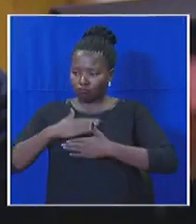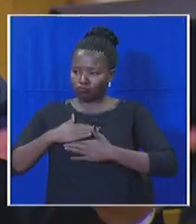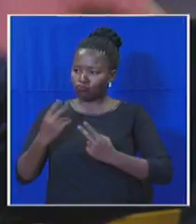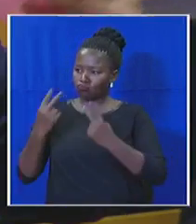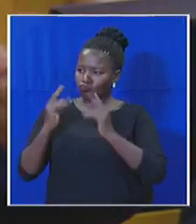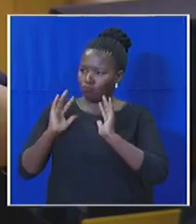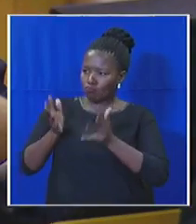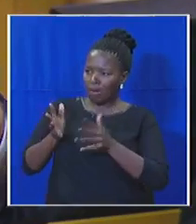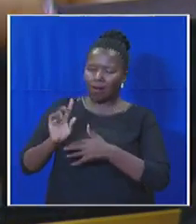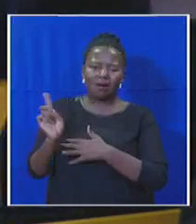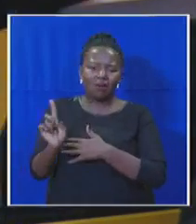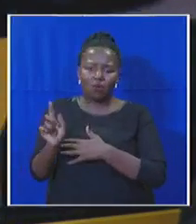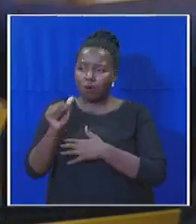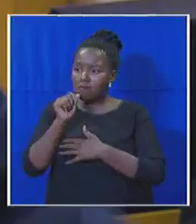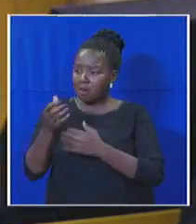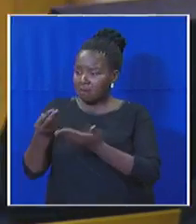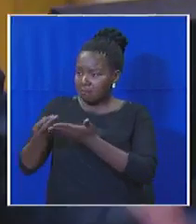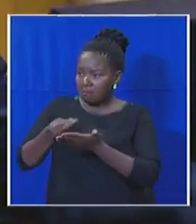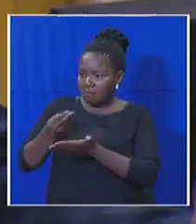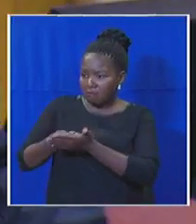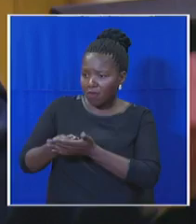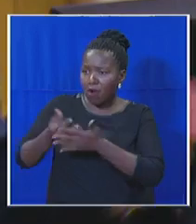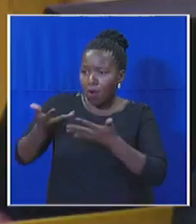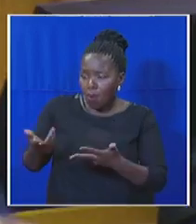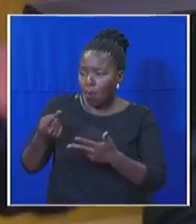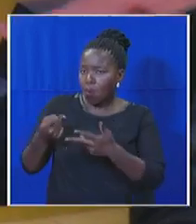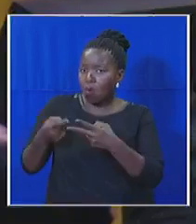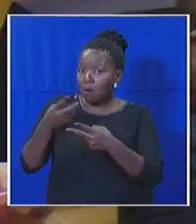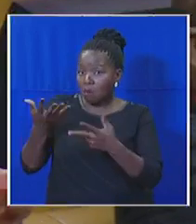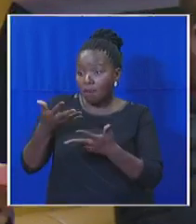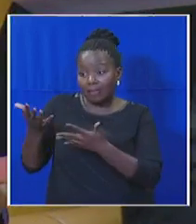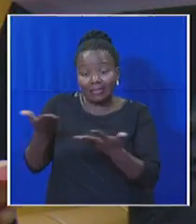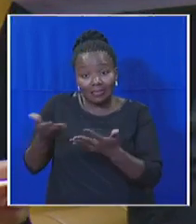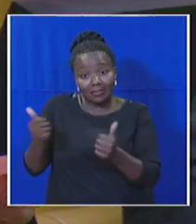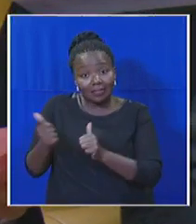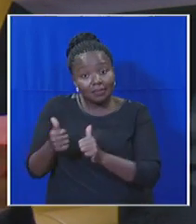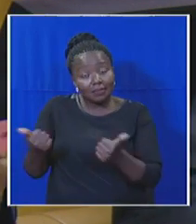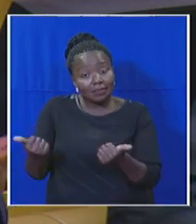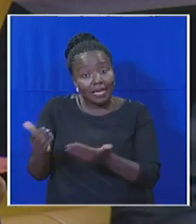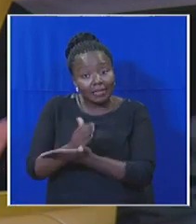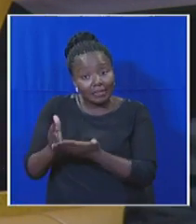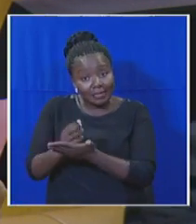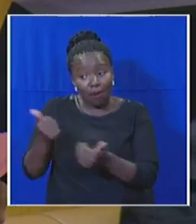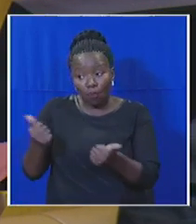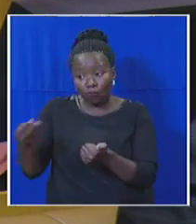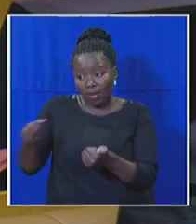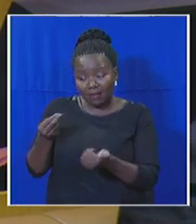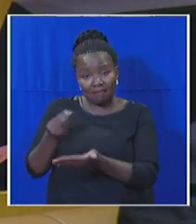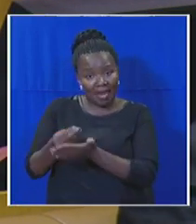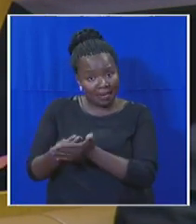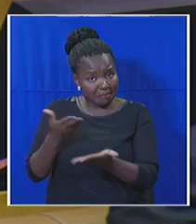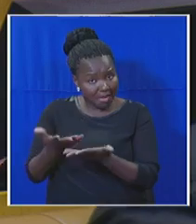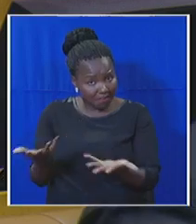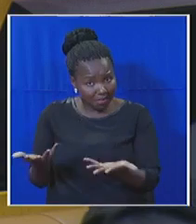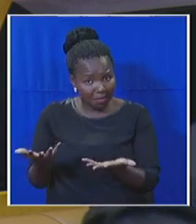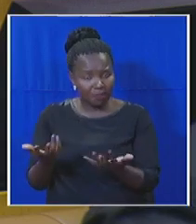to grandstand, either to get funding or to are receiving funding already to destabilize these people. This is what it is all about. Mr.